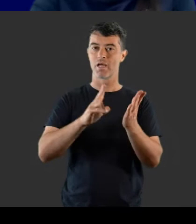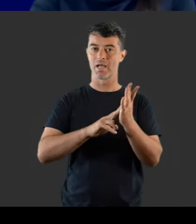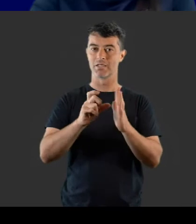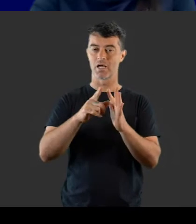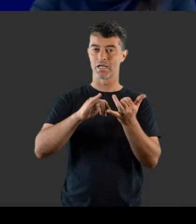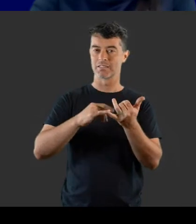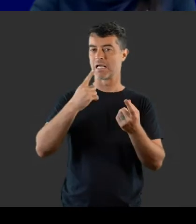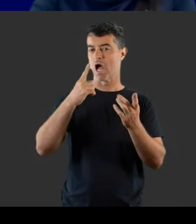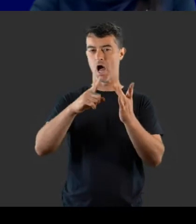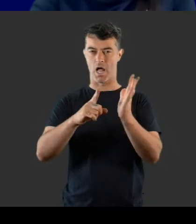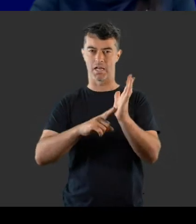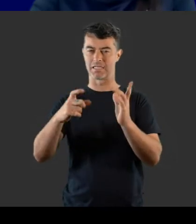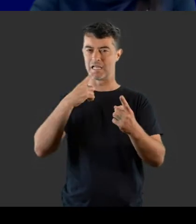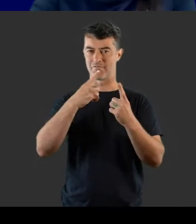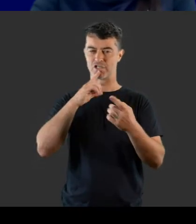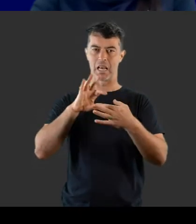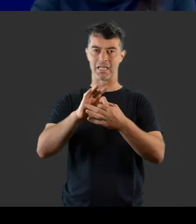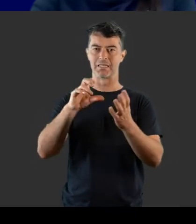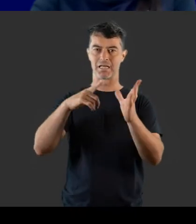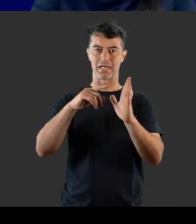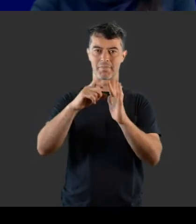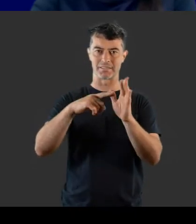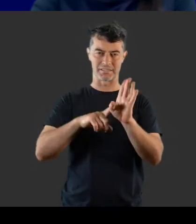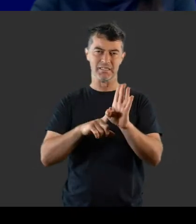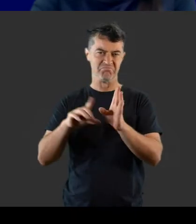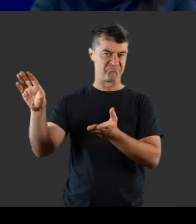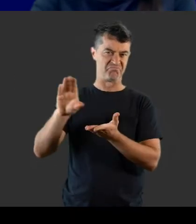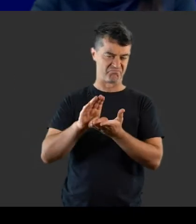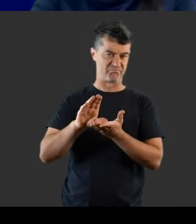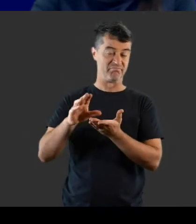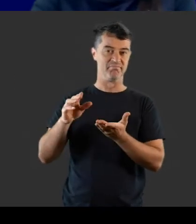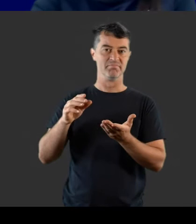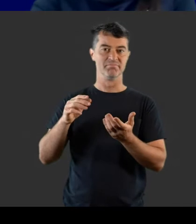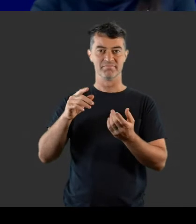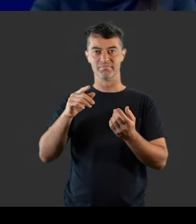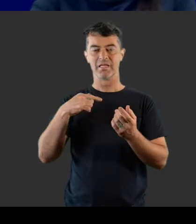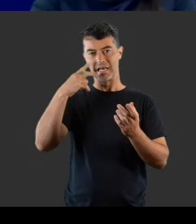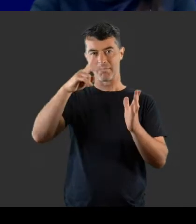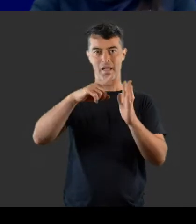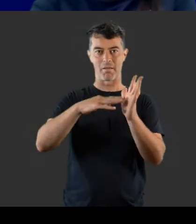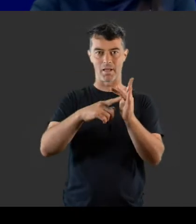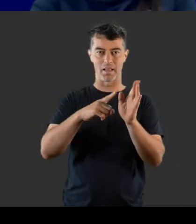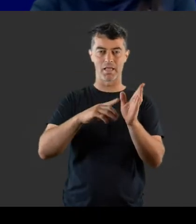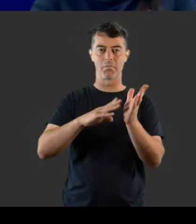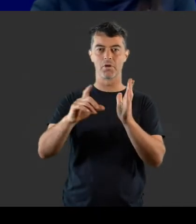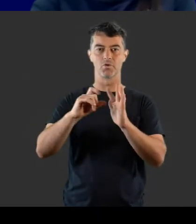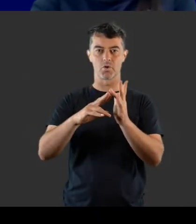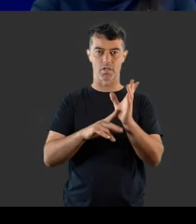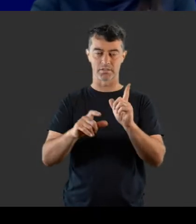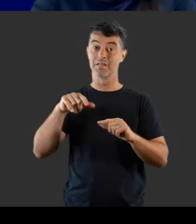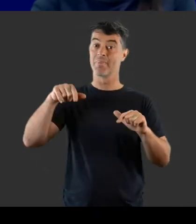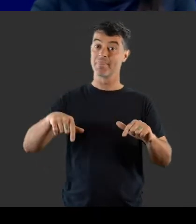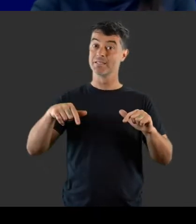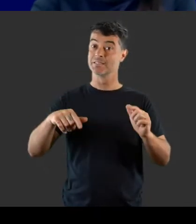an NDIS Information Linkages and Capacity ILC grant. My name is Emily